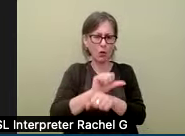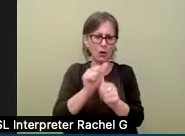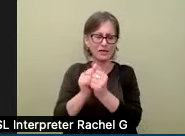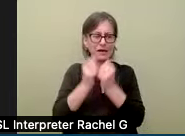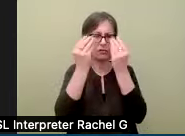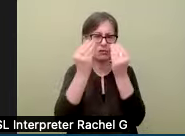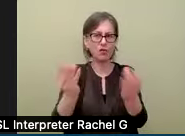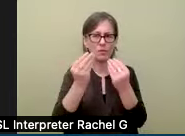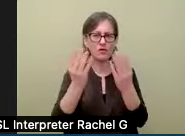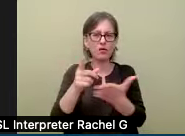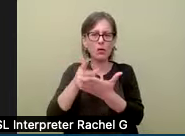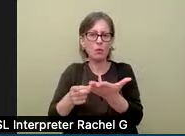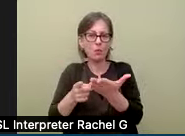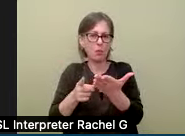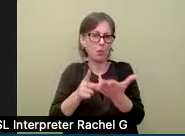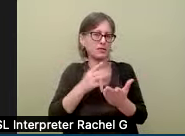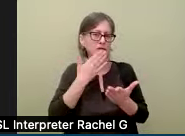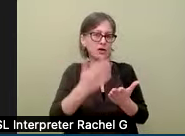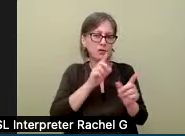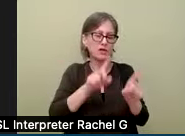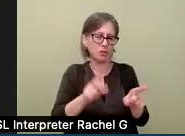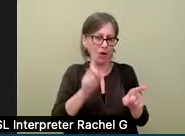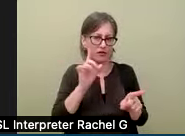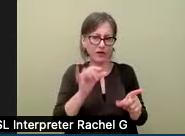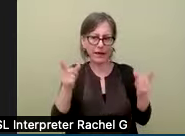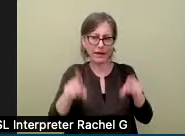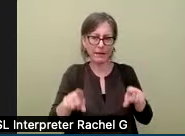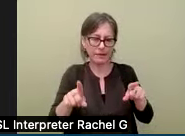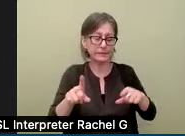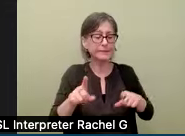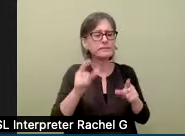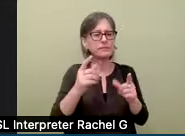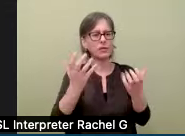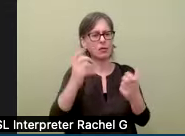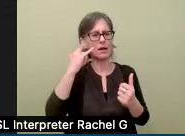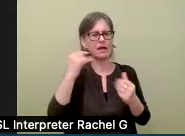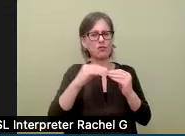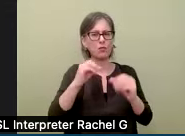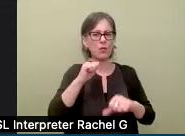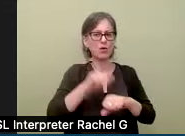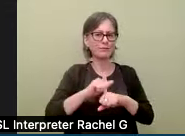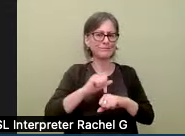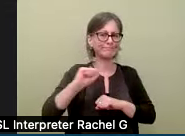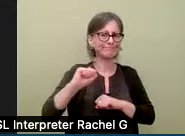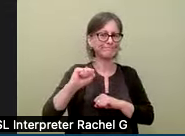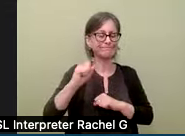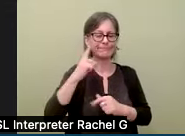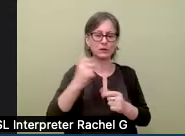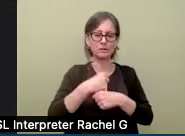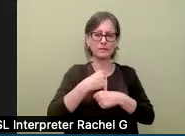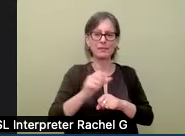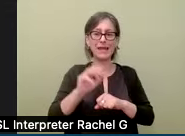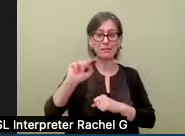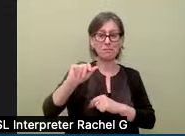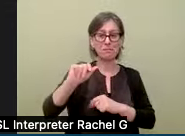California's response to tsunami hazards. And our mission is really to make California more tsunami resilient by creating tsunami hazard